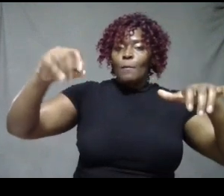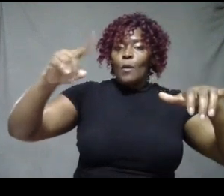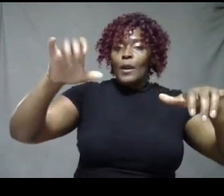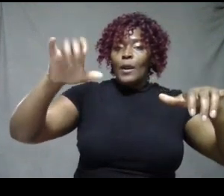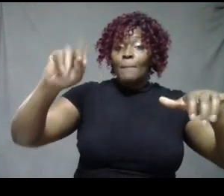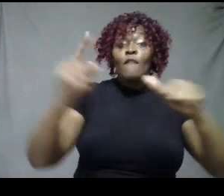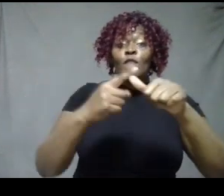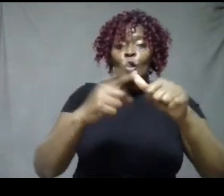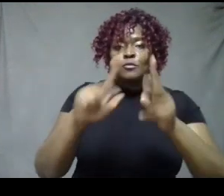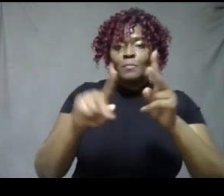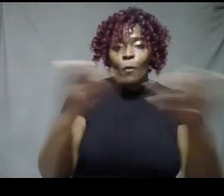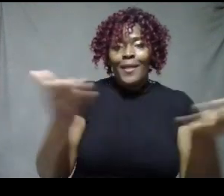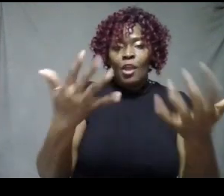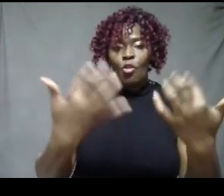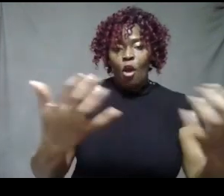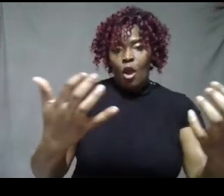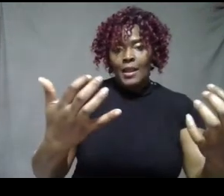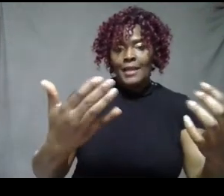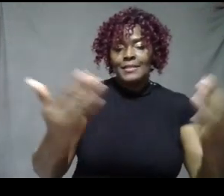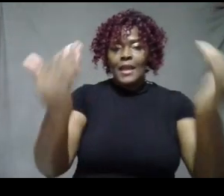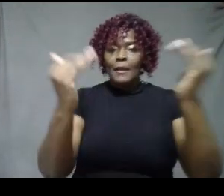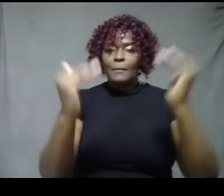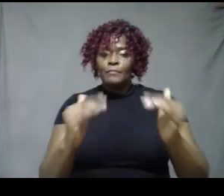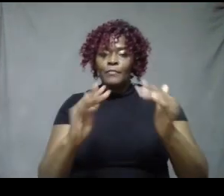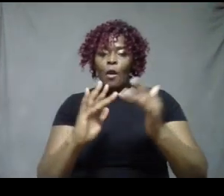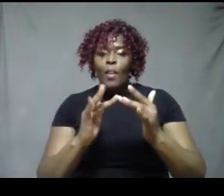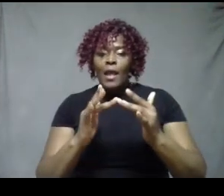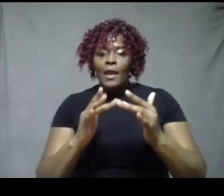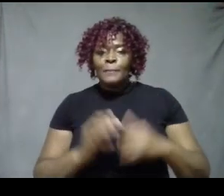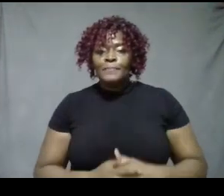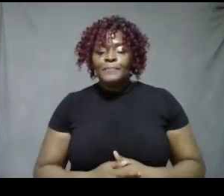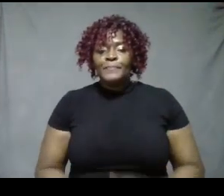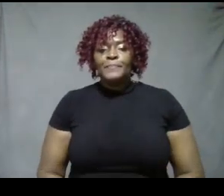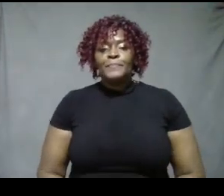those online. All right.